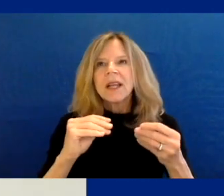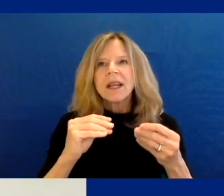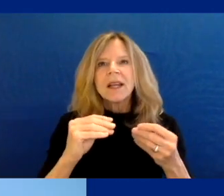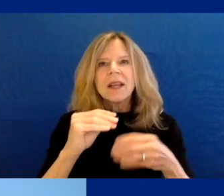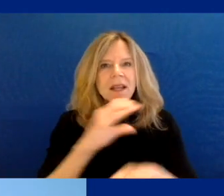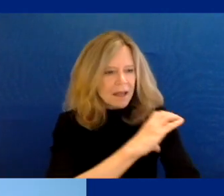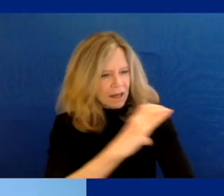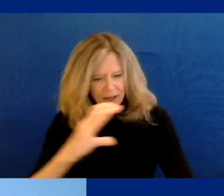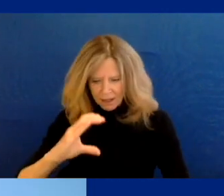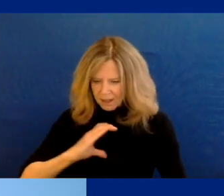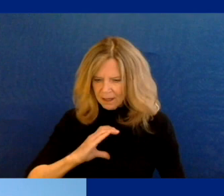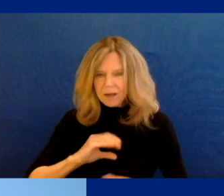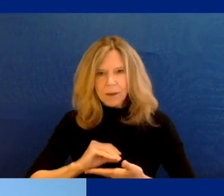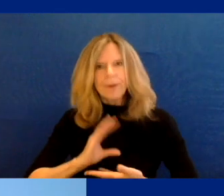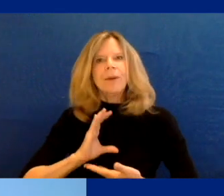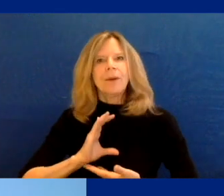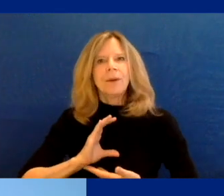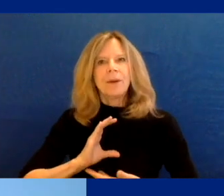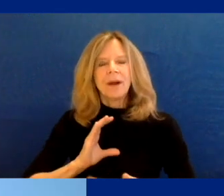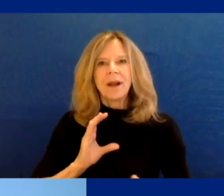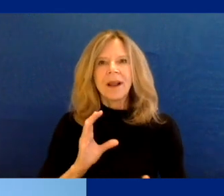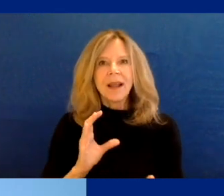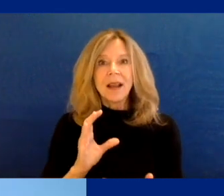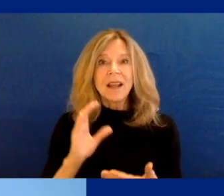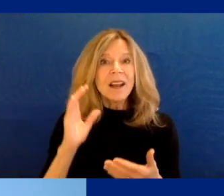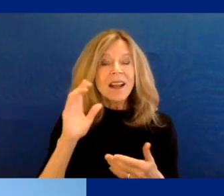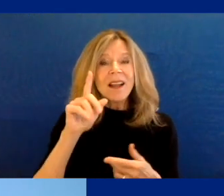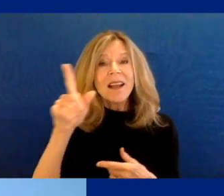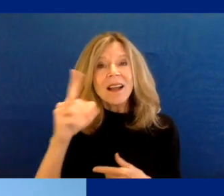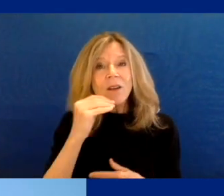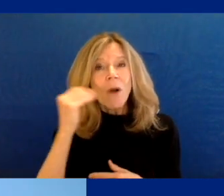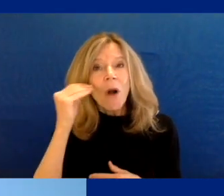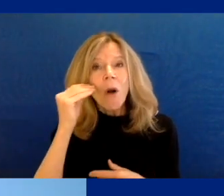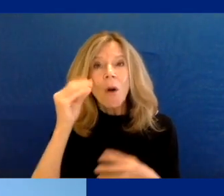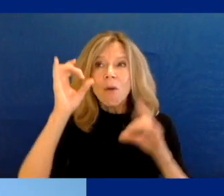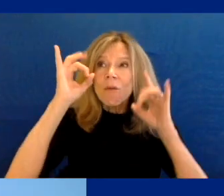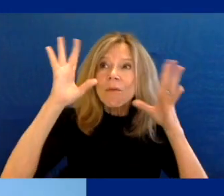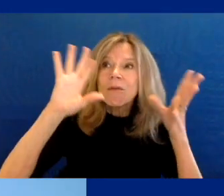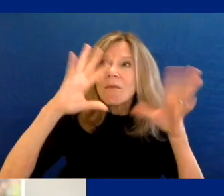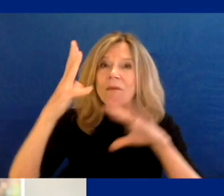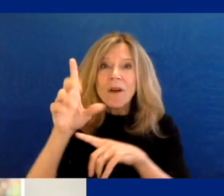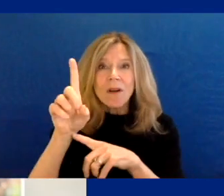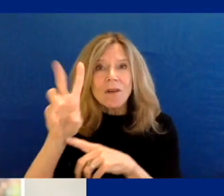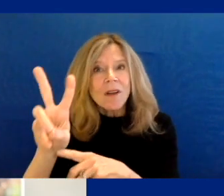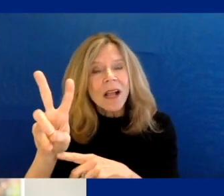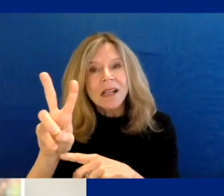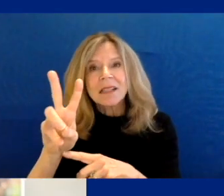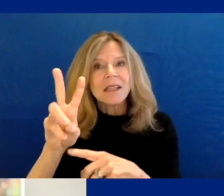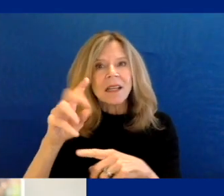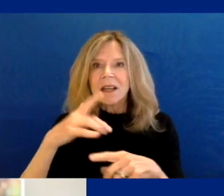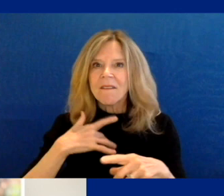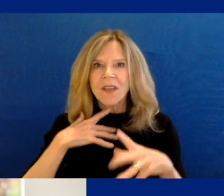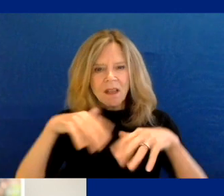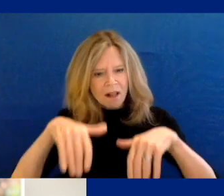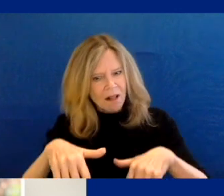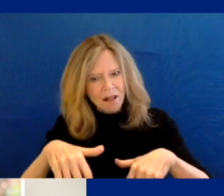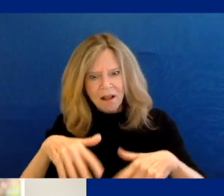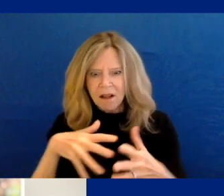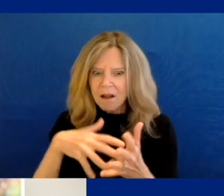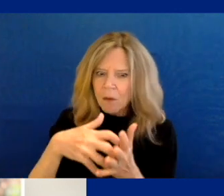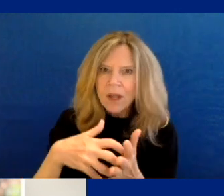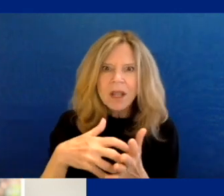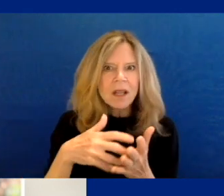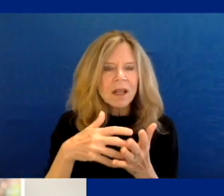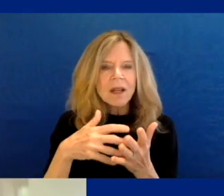there that you don't have when you're experiencing gender-based violence and that kind of trauma. And actually,